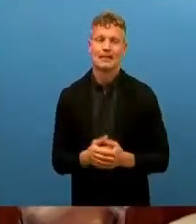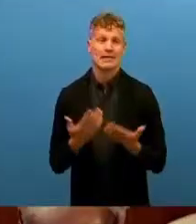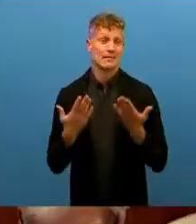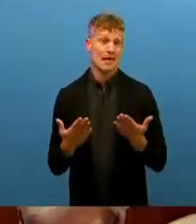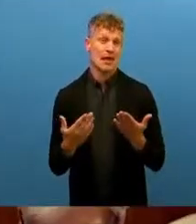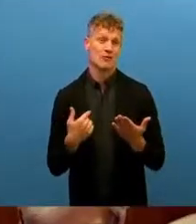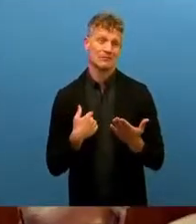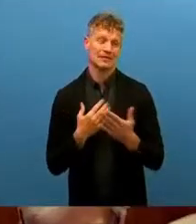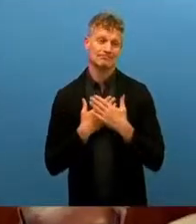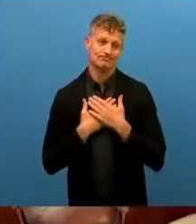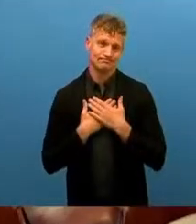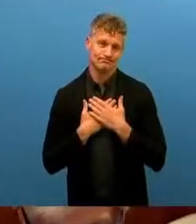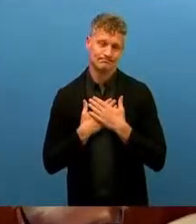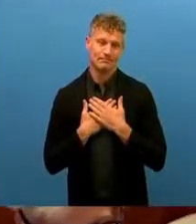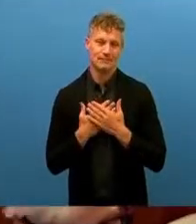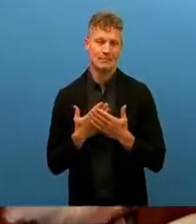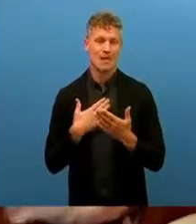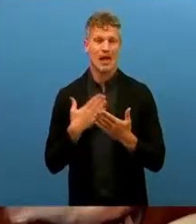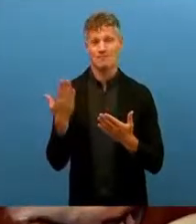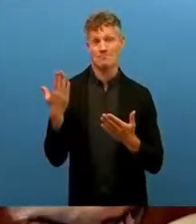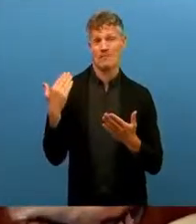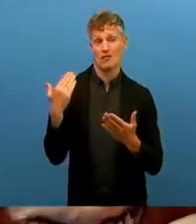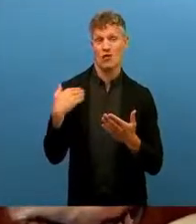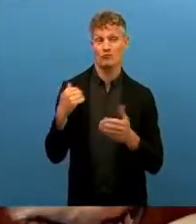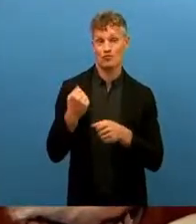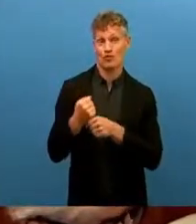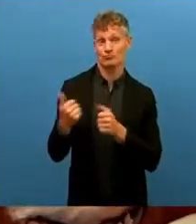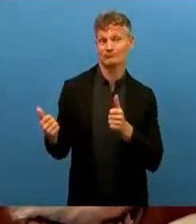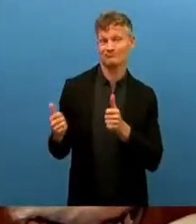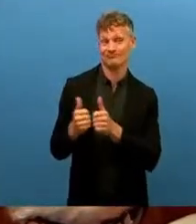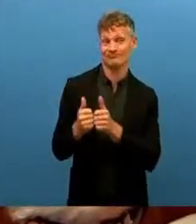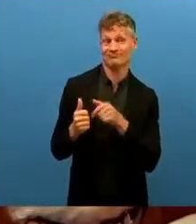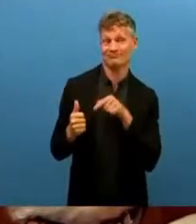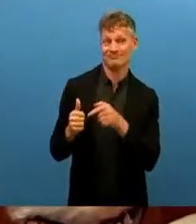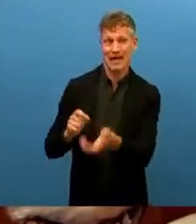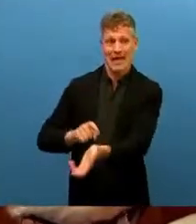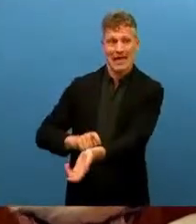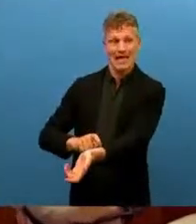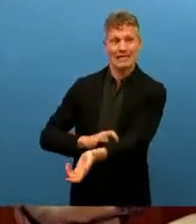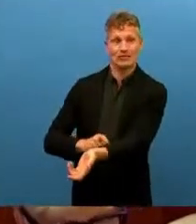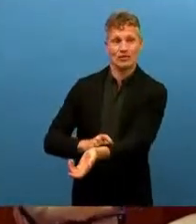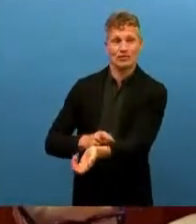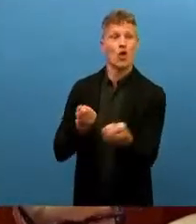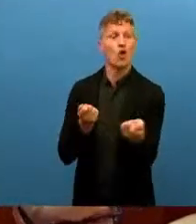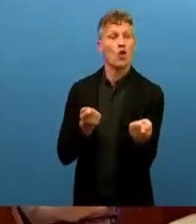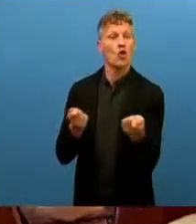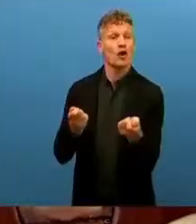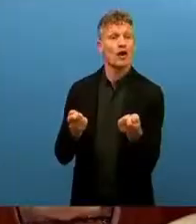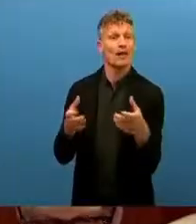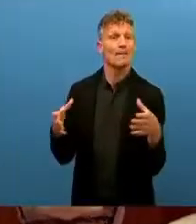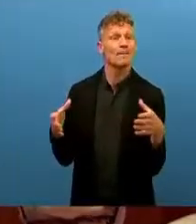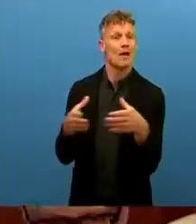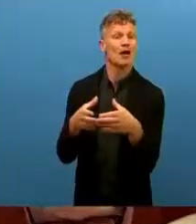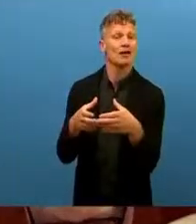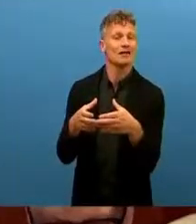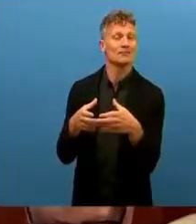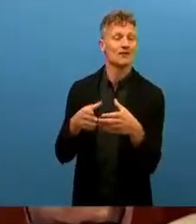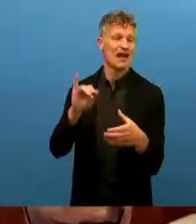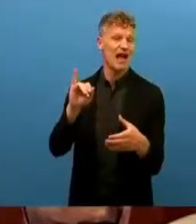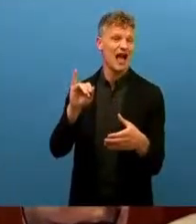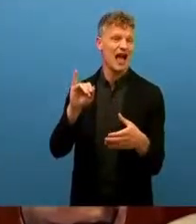opportunity to pay tribute to my former colleague from the Indigenous Coordinating Body, with whom many of us worked